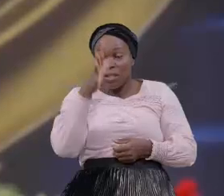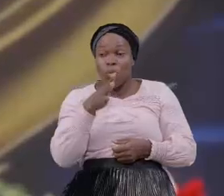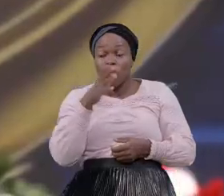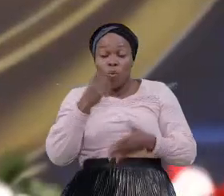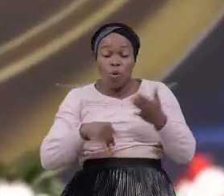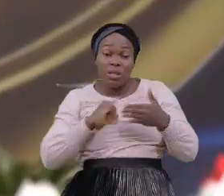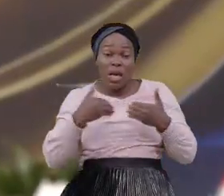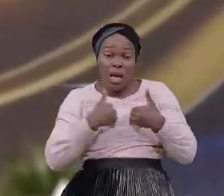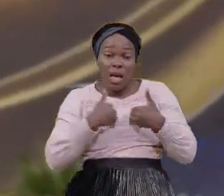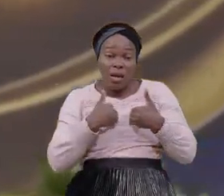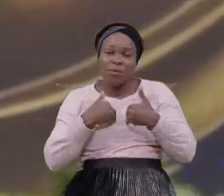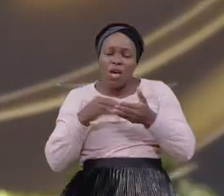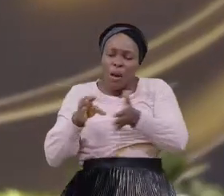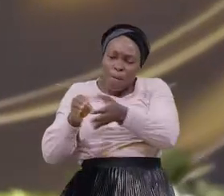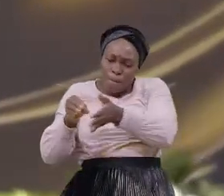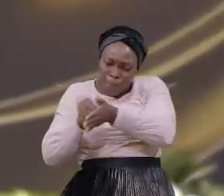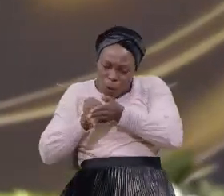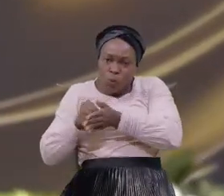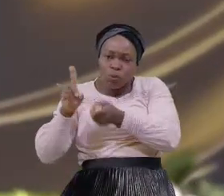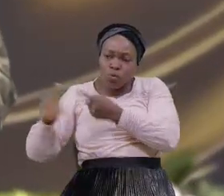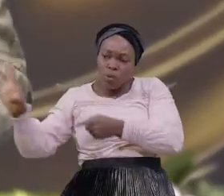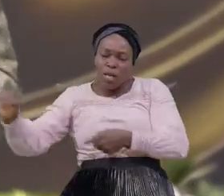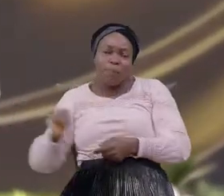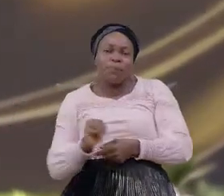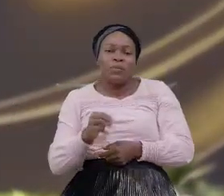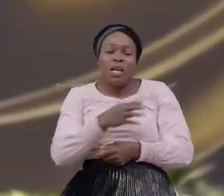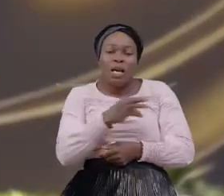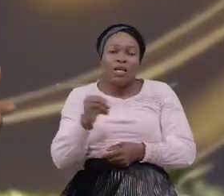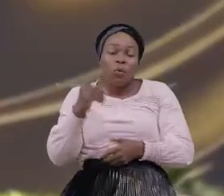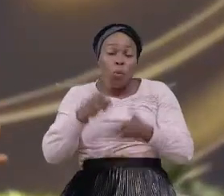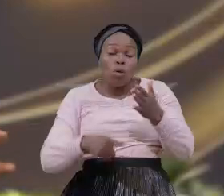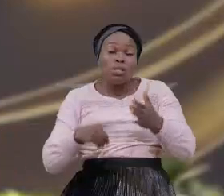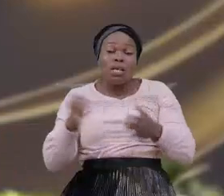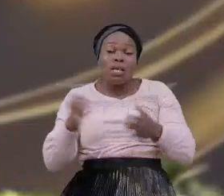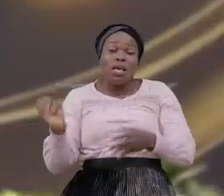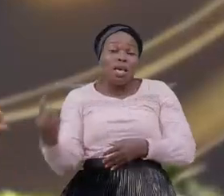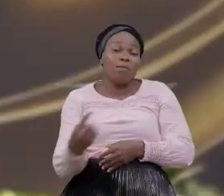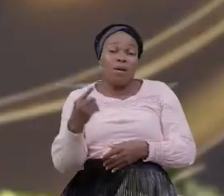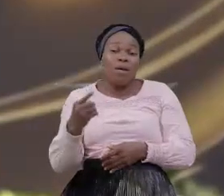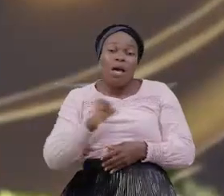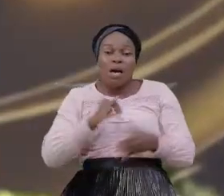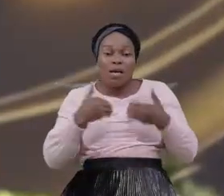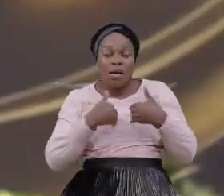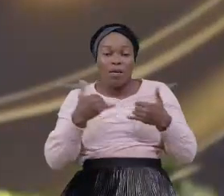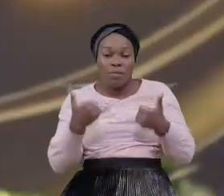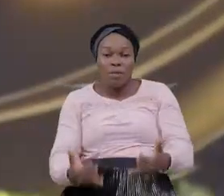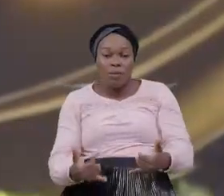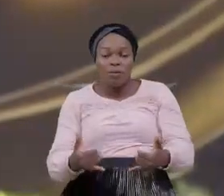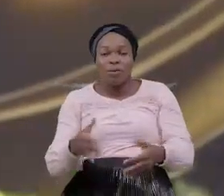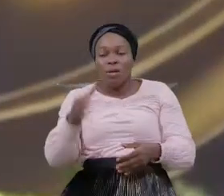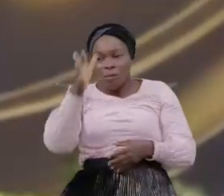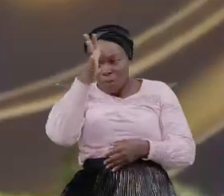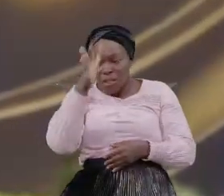am today, I travel here, I travel there. Is it not mommy and daddy that gave me